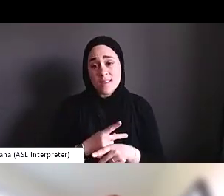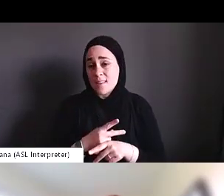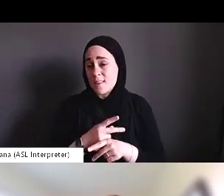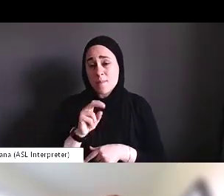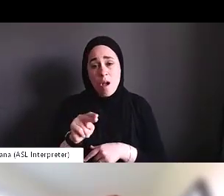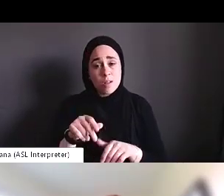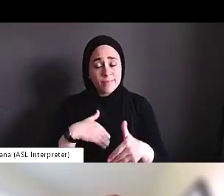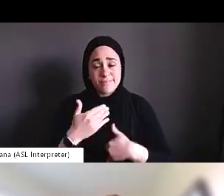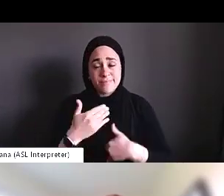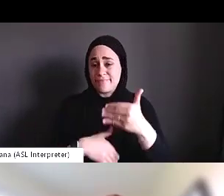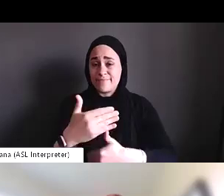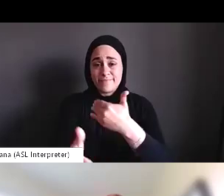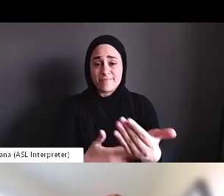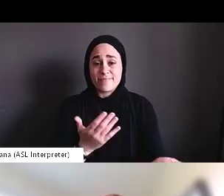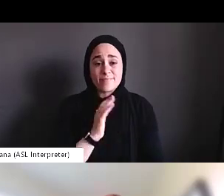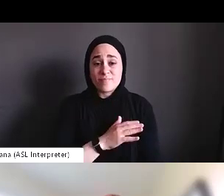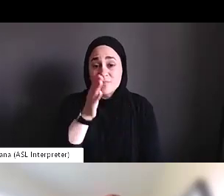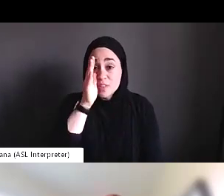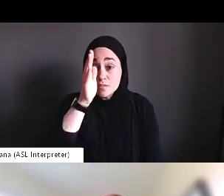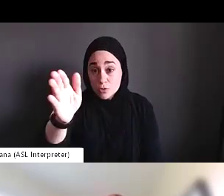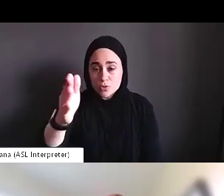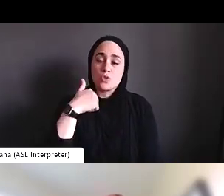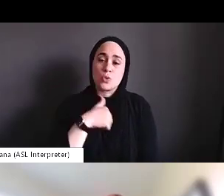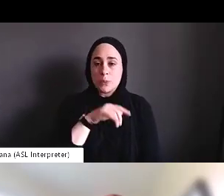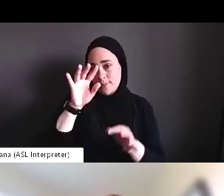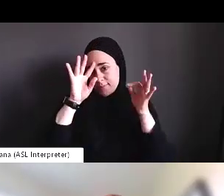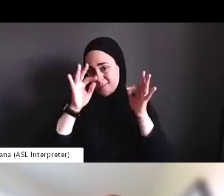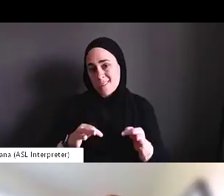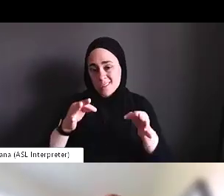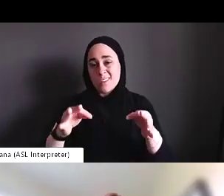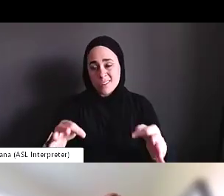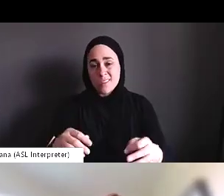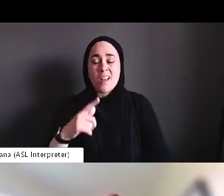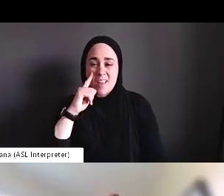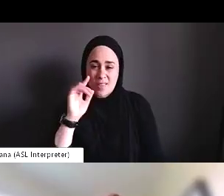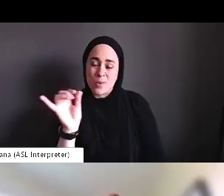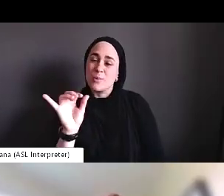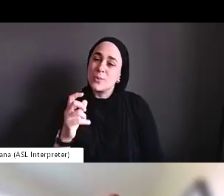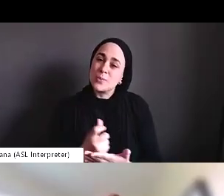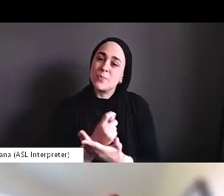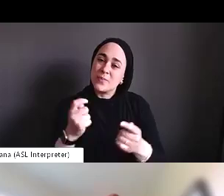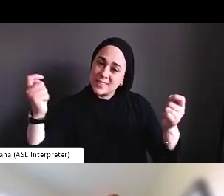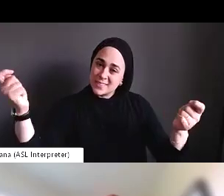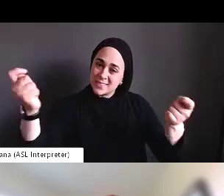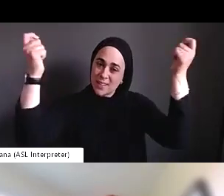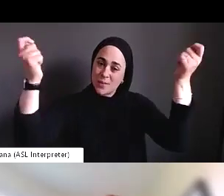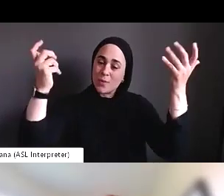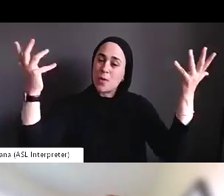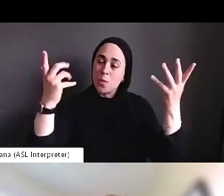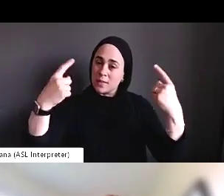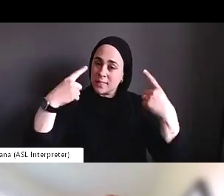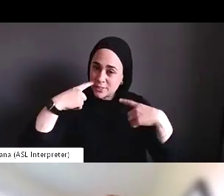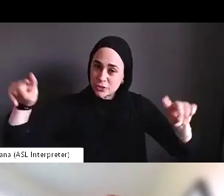The future of us is up to us. And so I think that we also need to celebrate the things that we achieve,